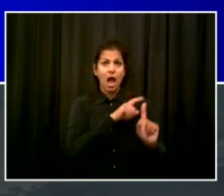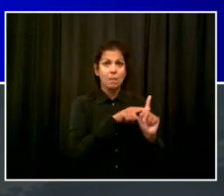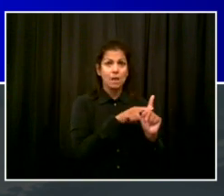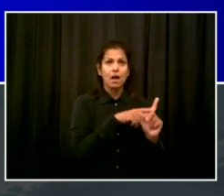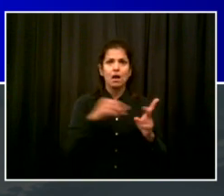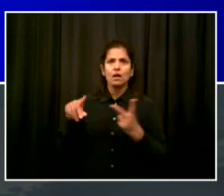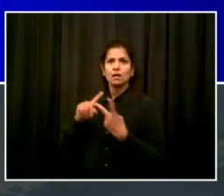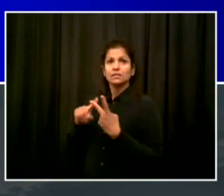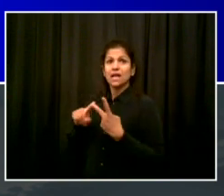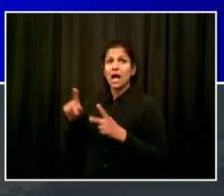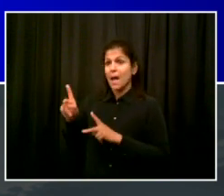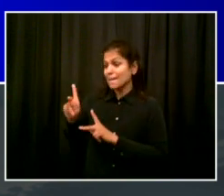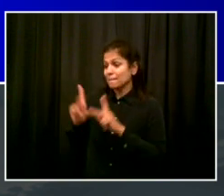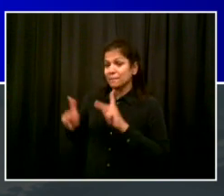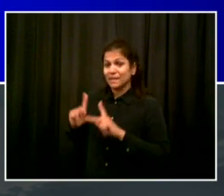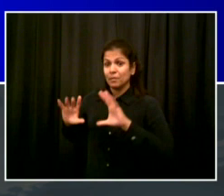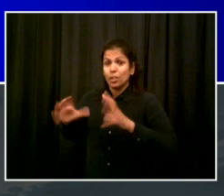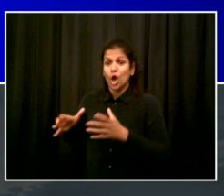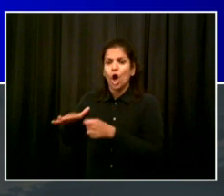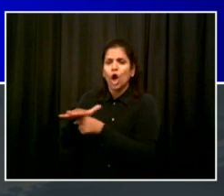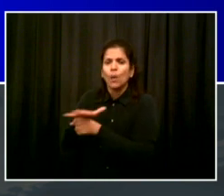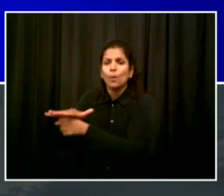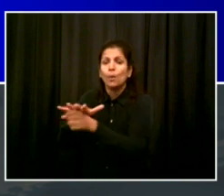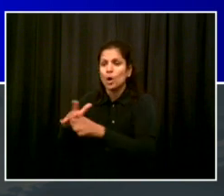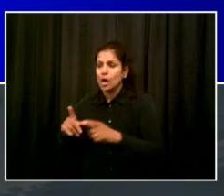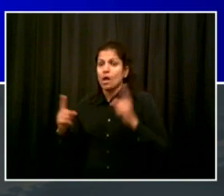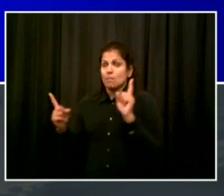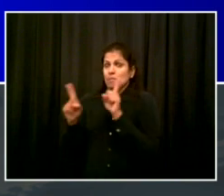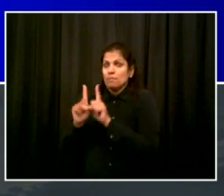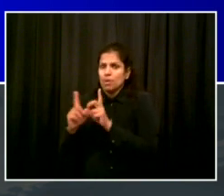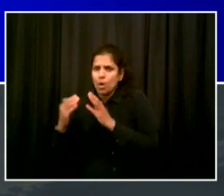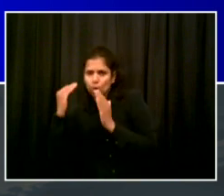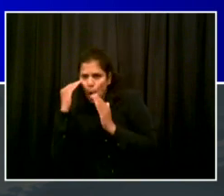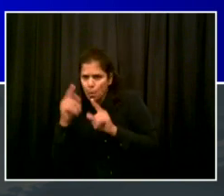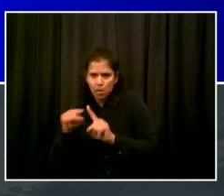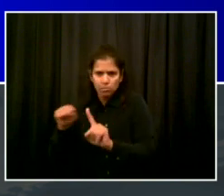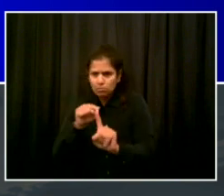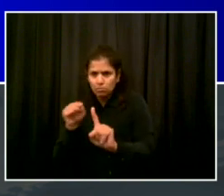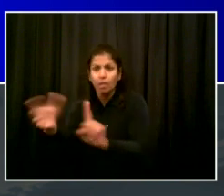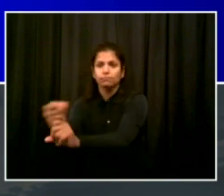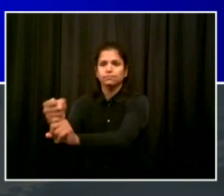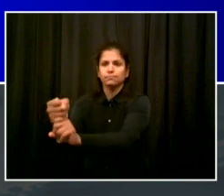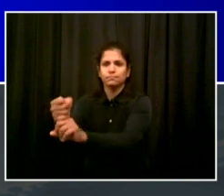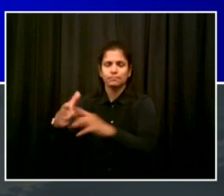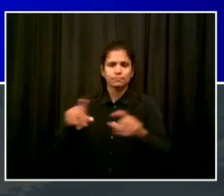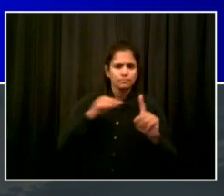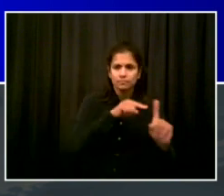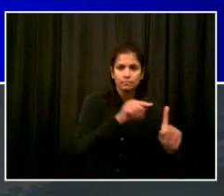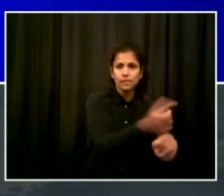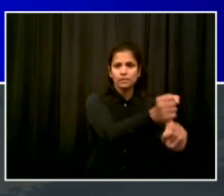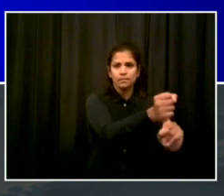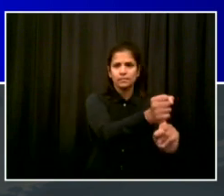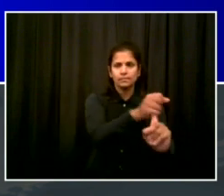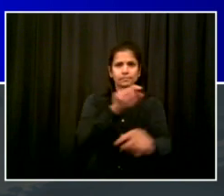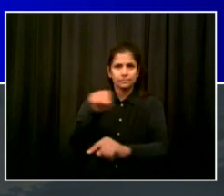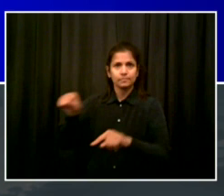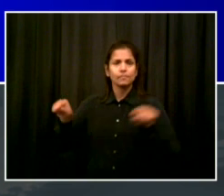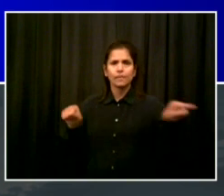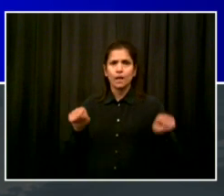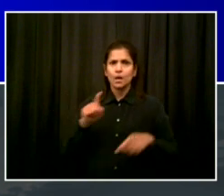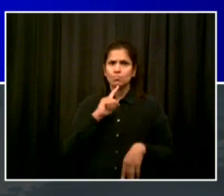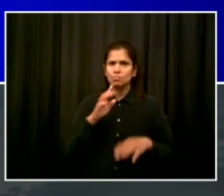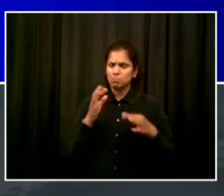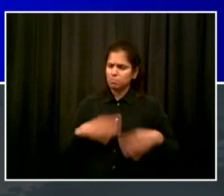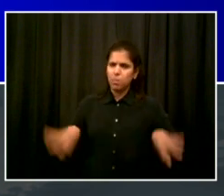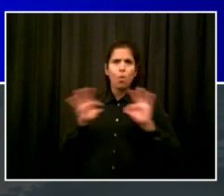with community efforts combined, is what works. Now, before the commissioner speaks,